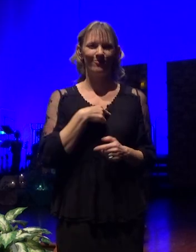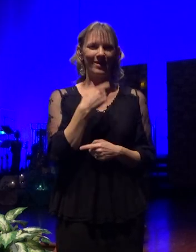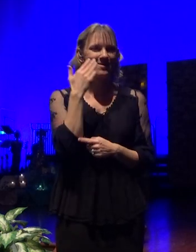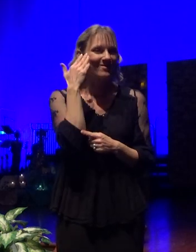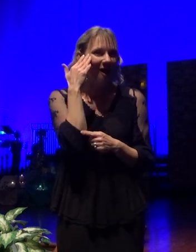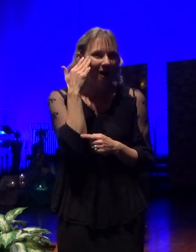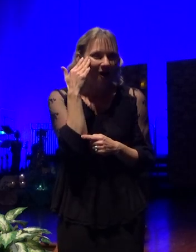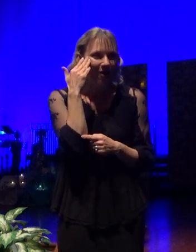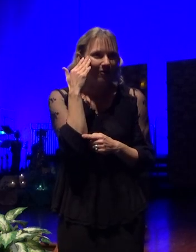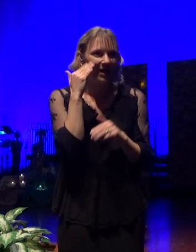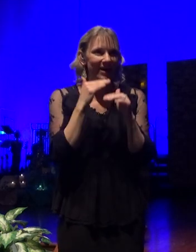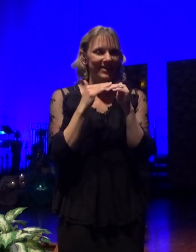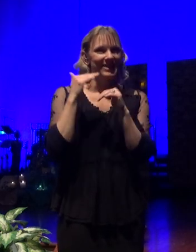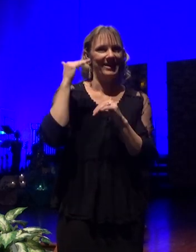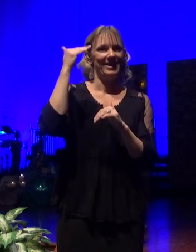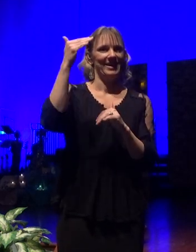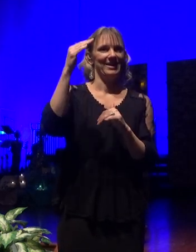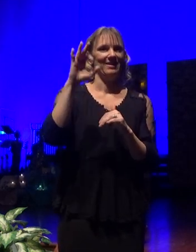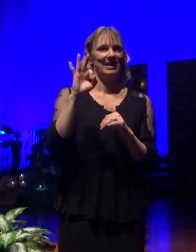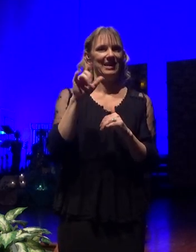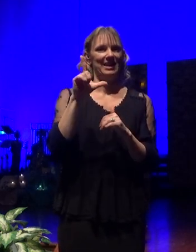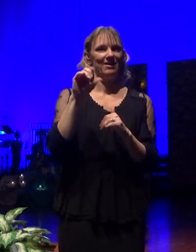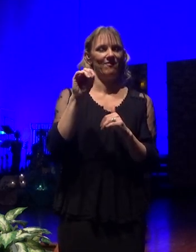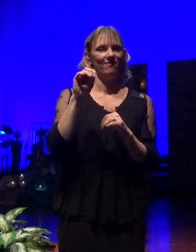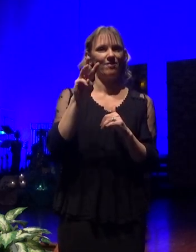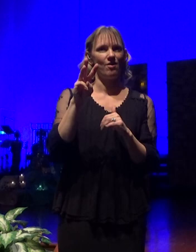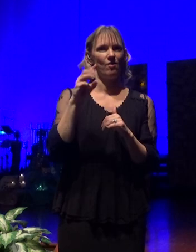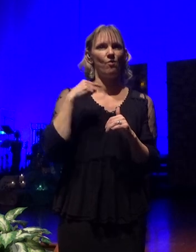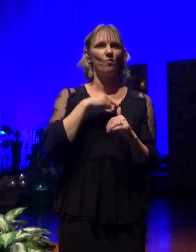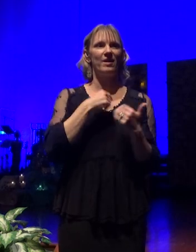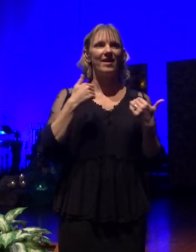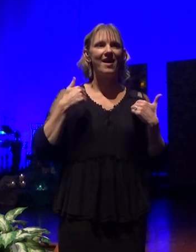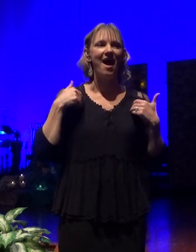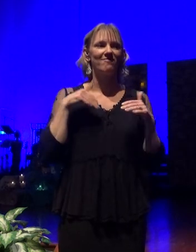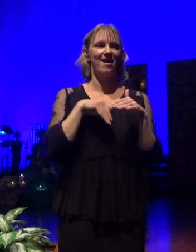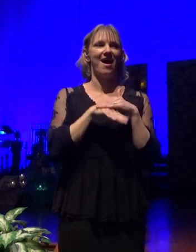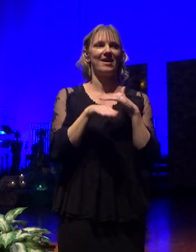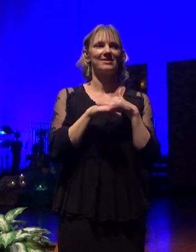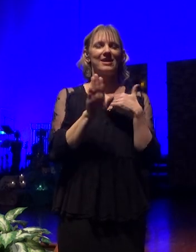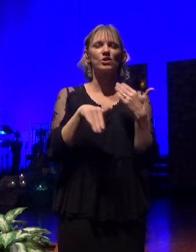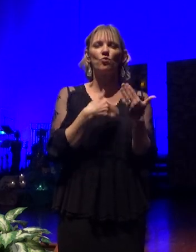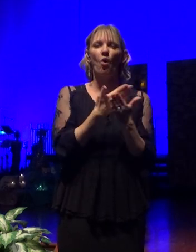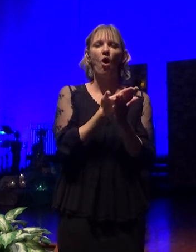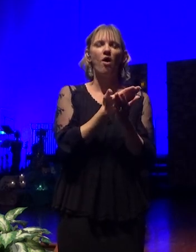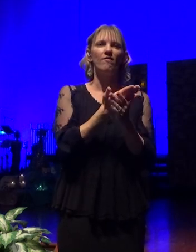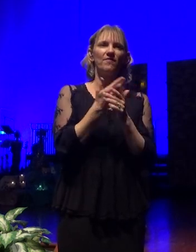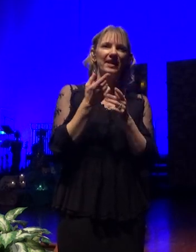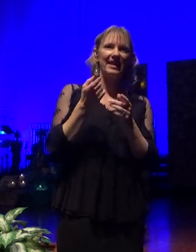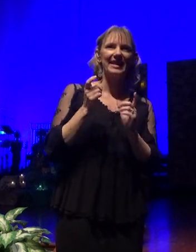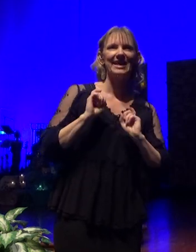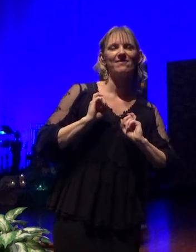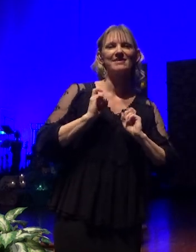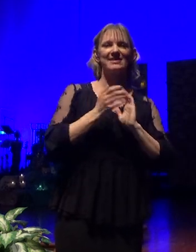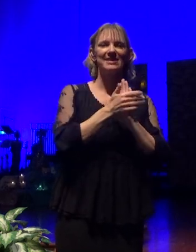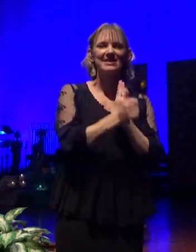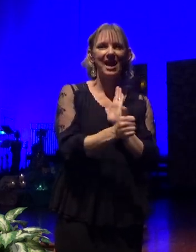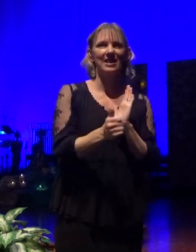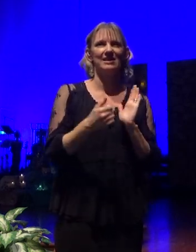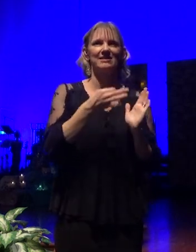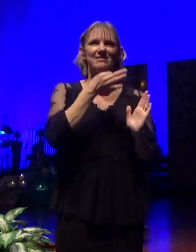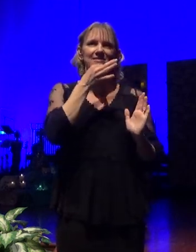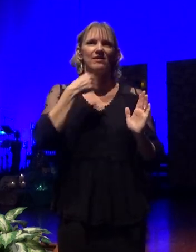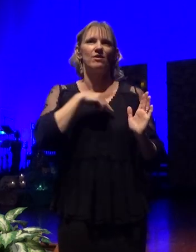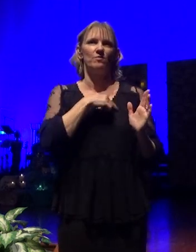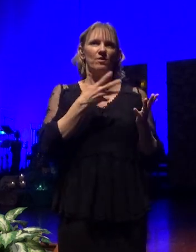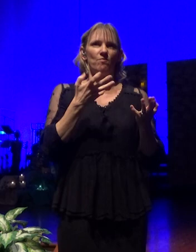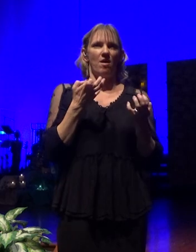about the infinite flow. And we have access to all the gifts and talents we could ever need to live the life we would like to live.